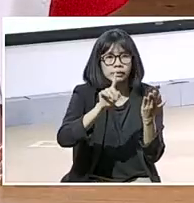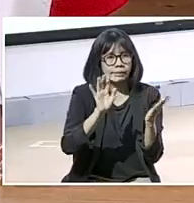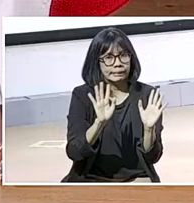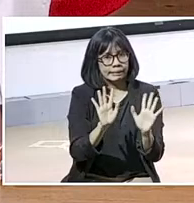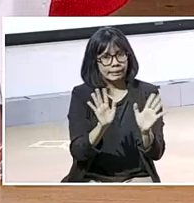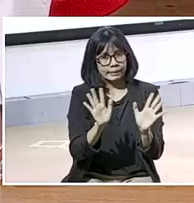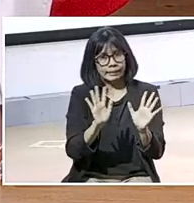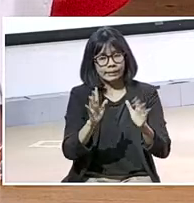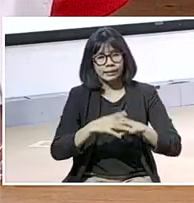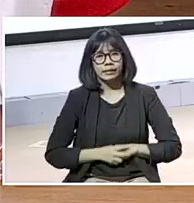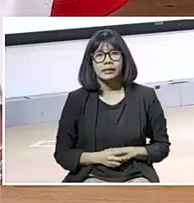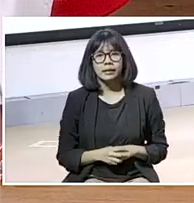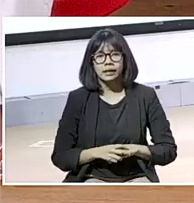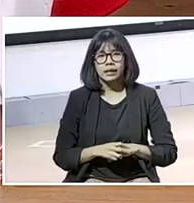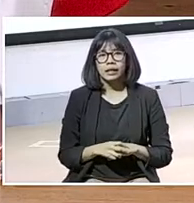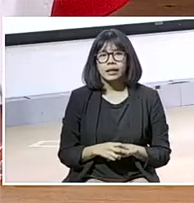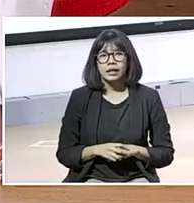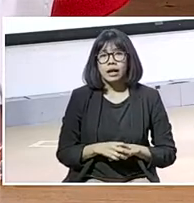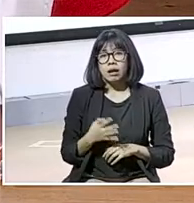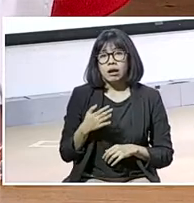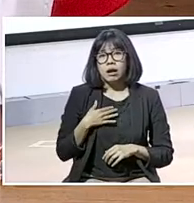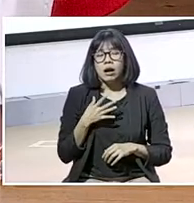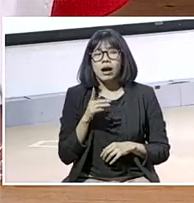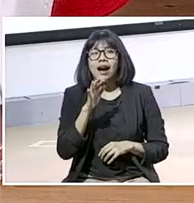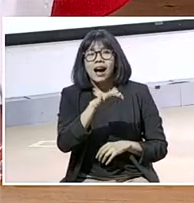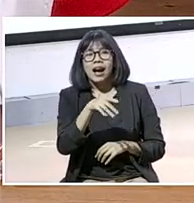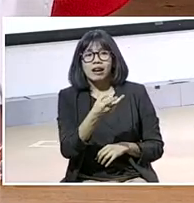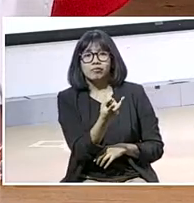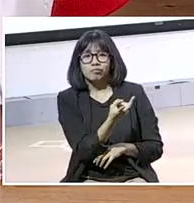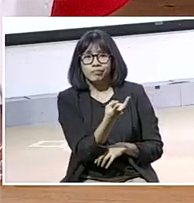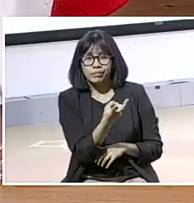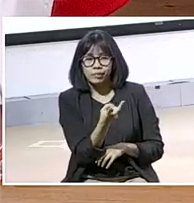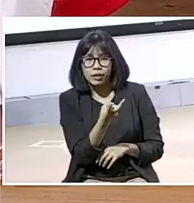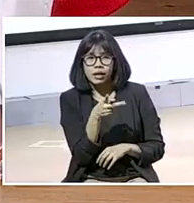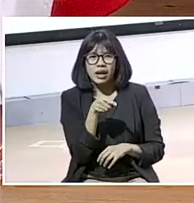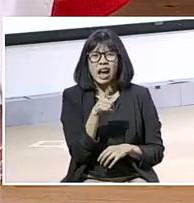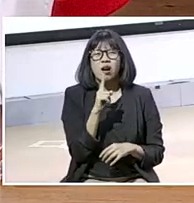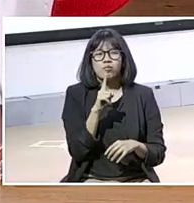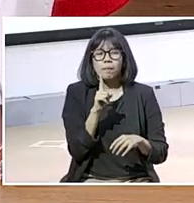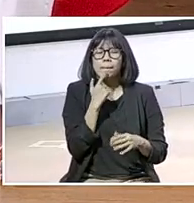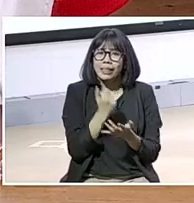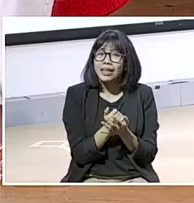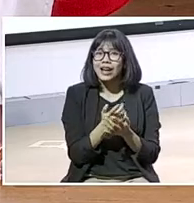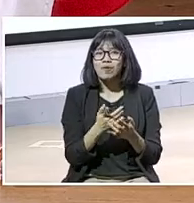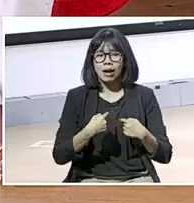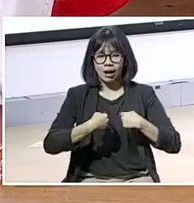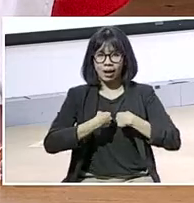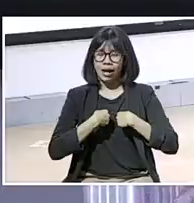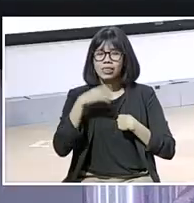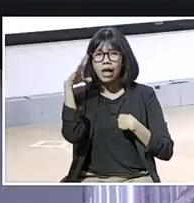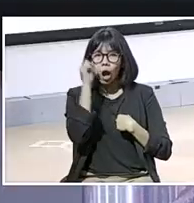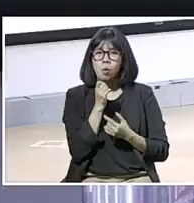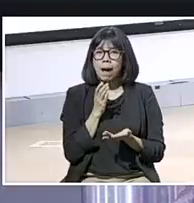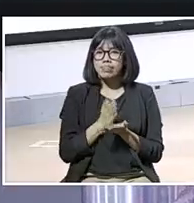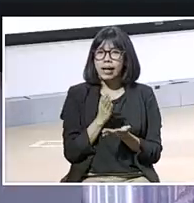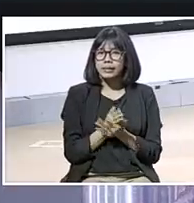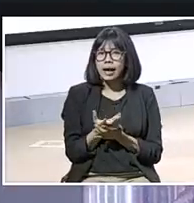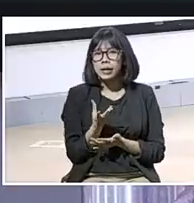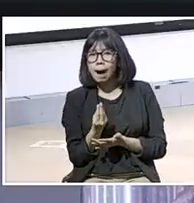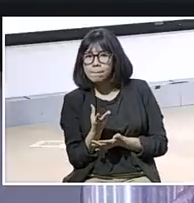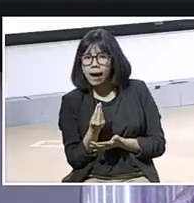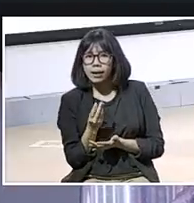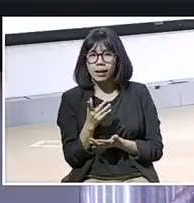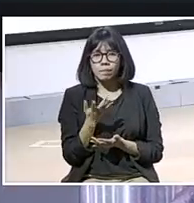that's actually pretty right. Yeah. You have to set a limit to yourself. Actually, you have to actually push